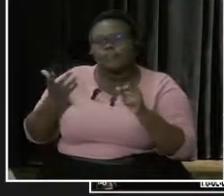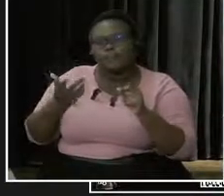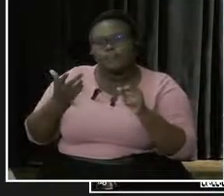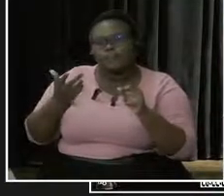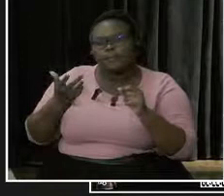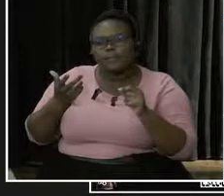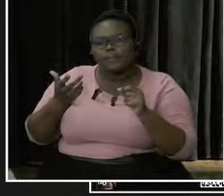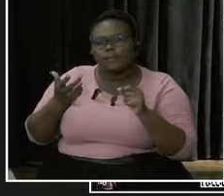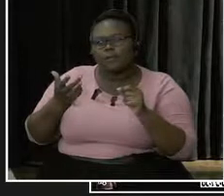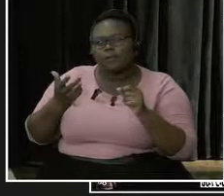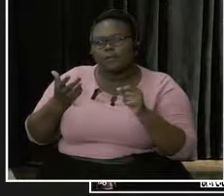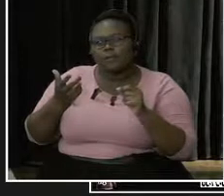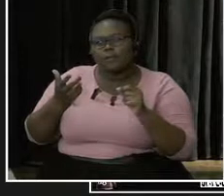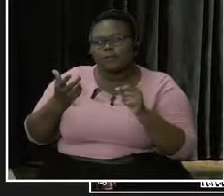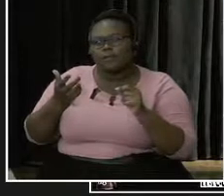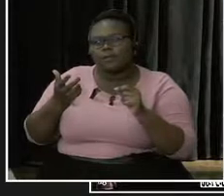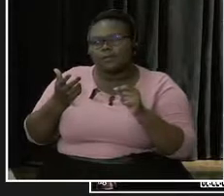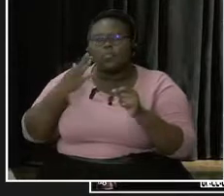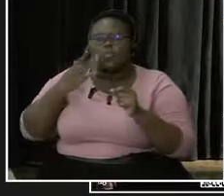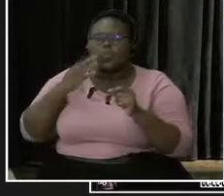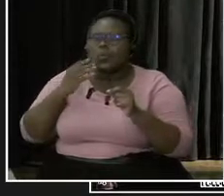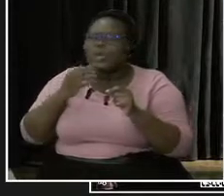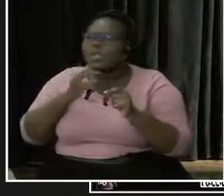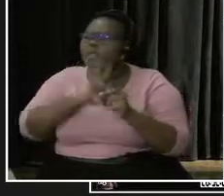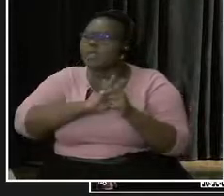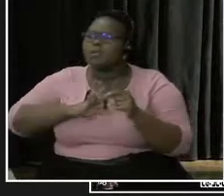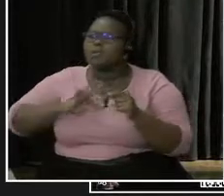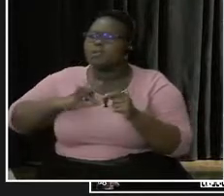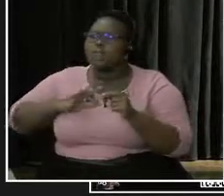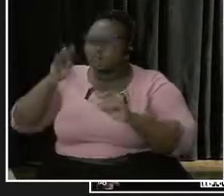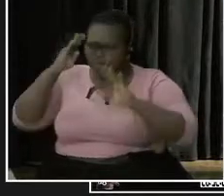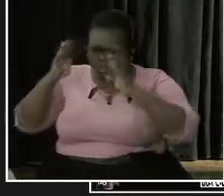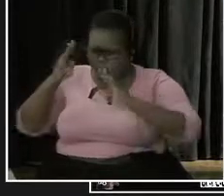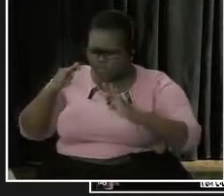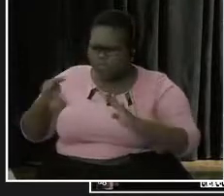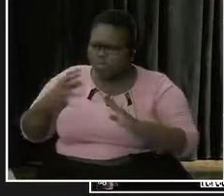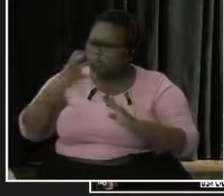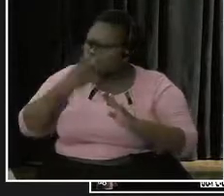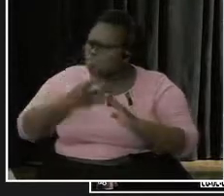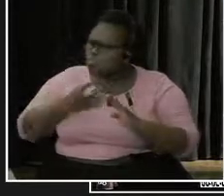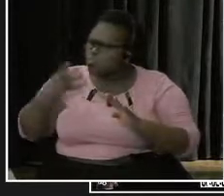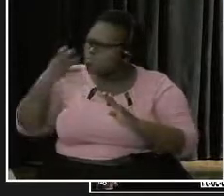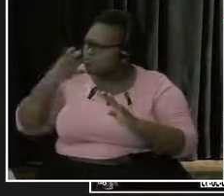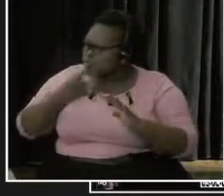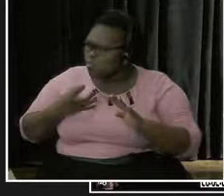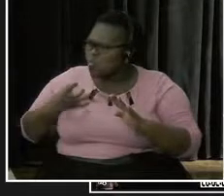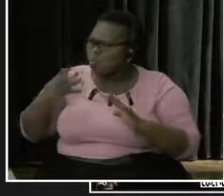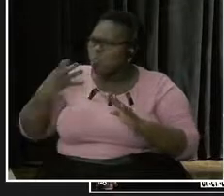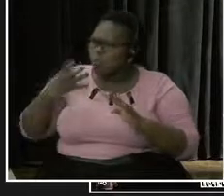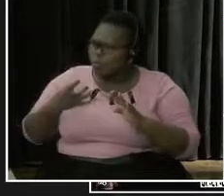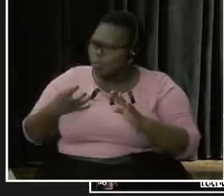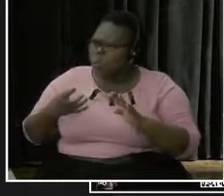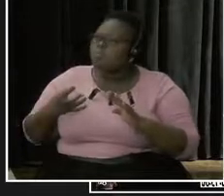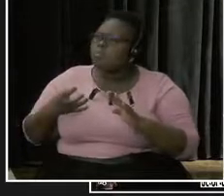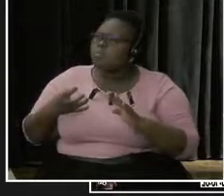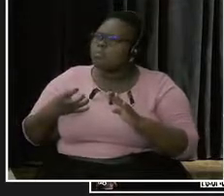ironic that when the mayor greeted us with warm revolutionary